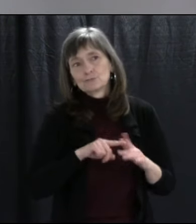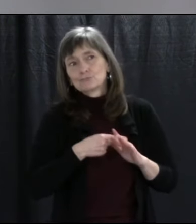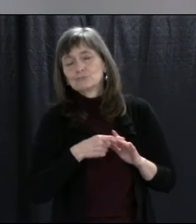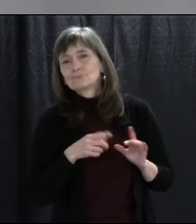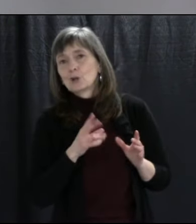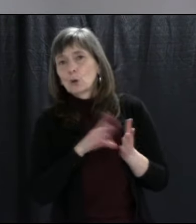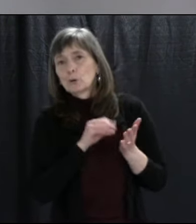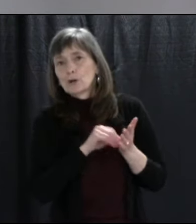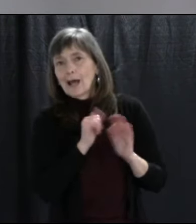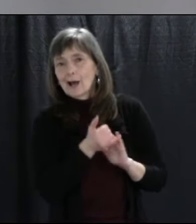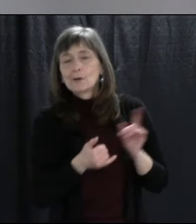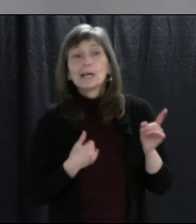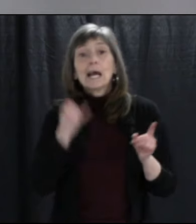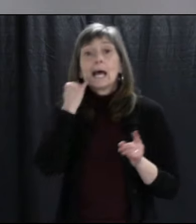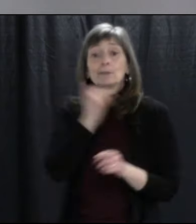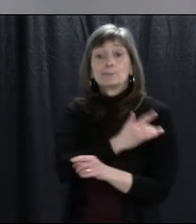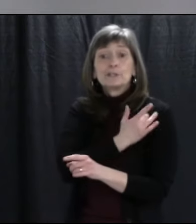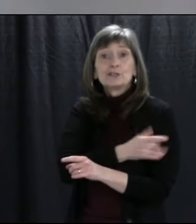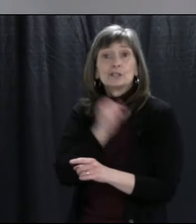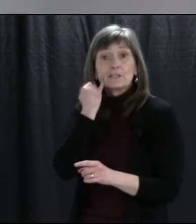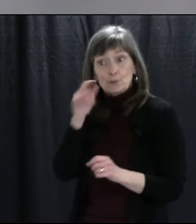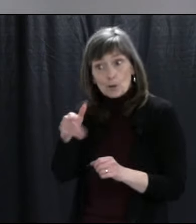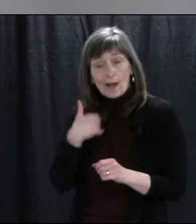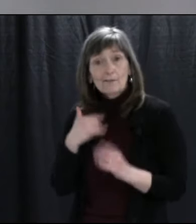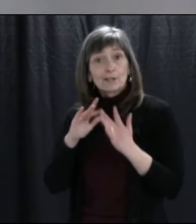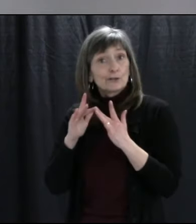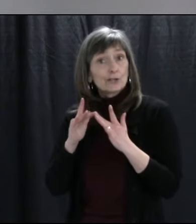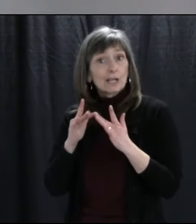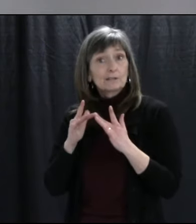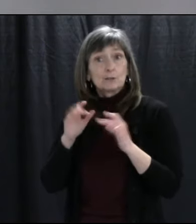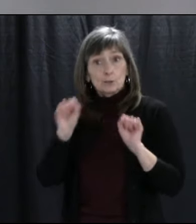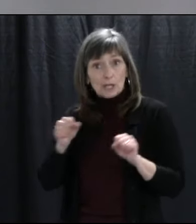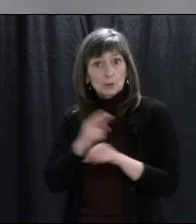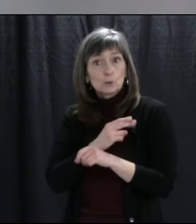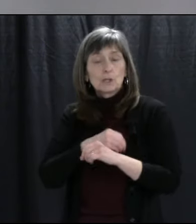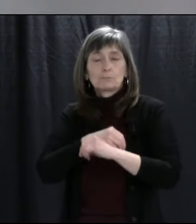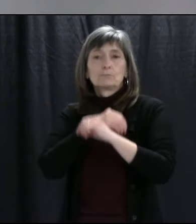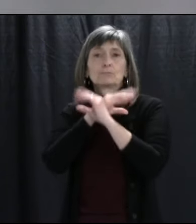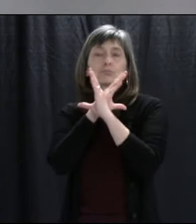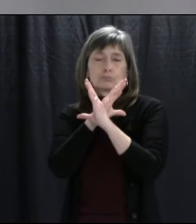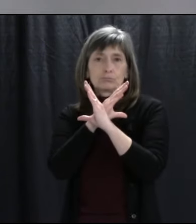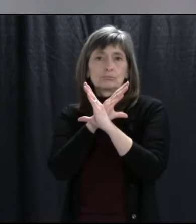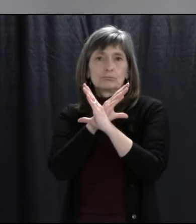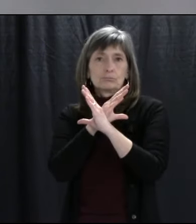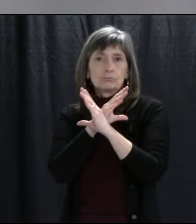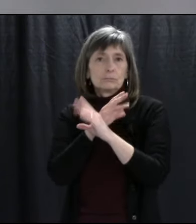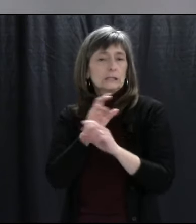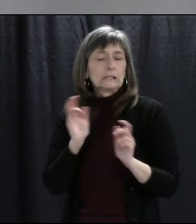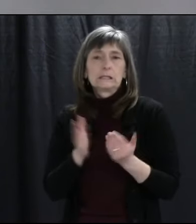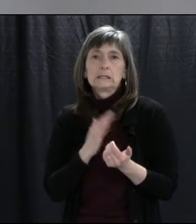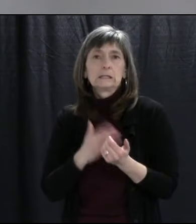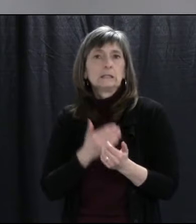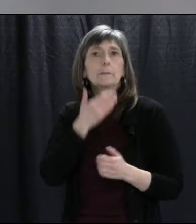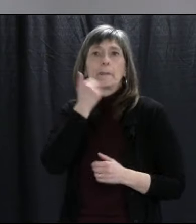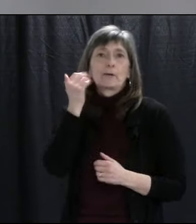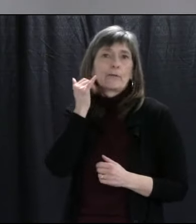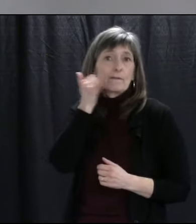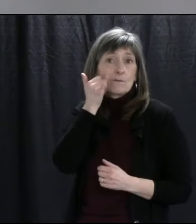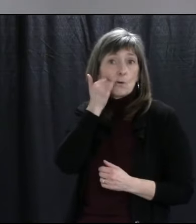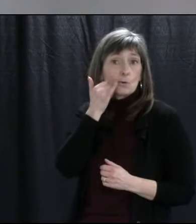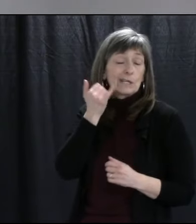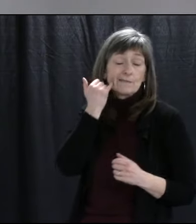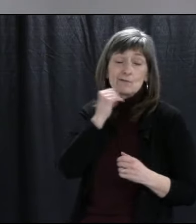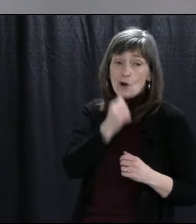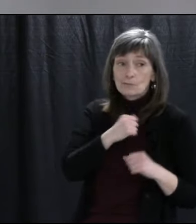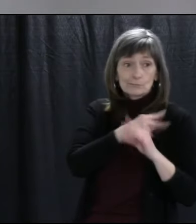possible. If you have broadband, then video conferencing is an option, and if not, then the telephone will work just